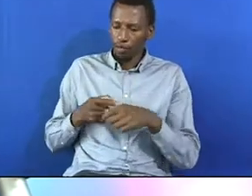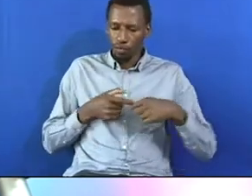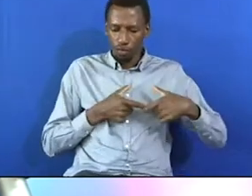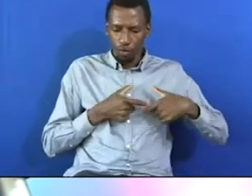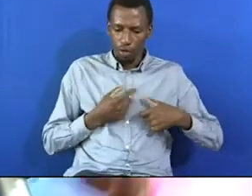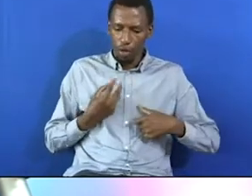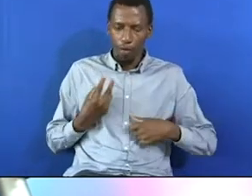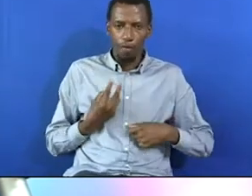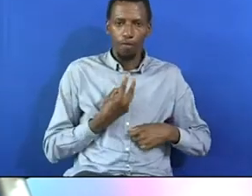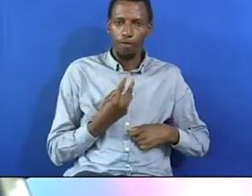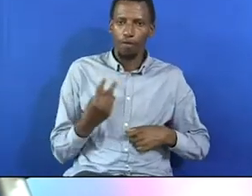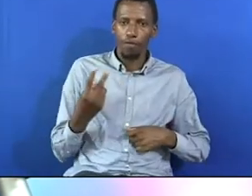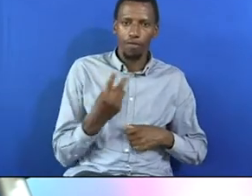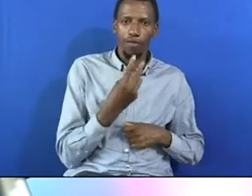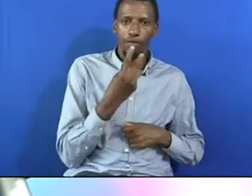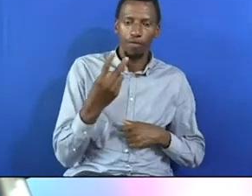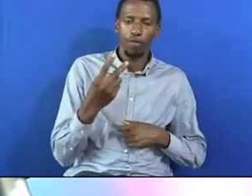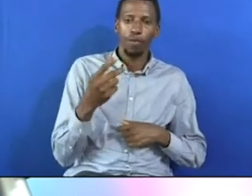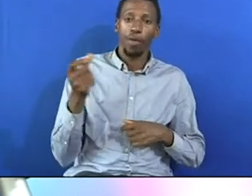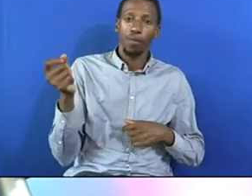February 14, you must be gifted.